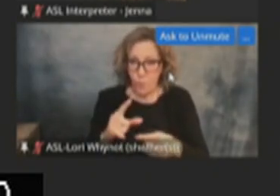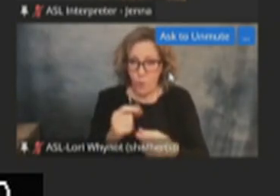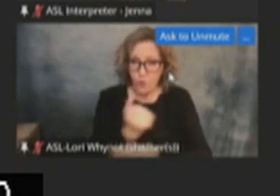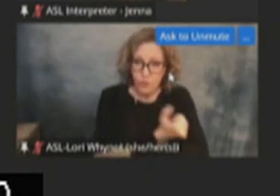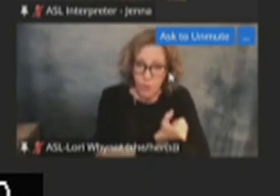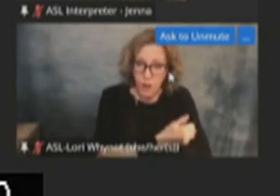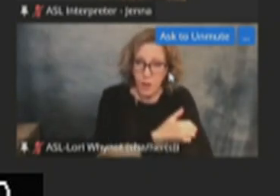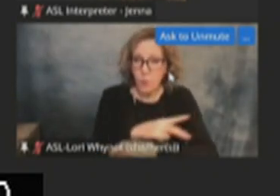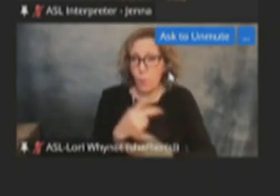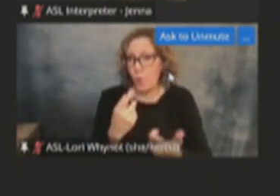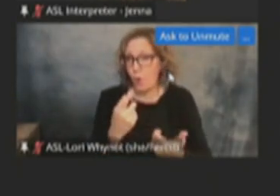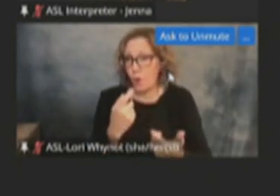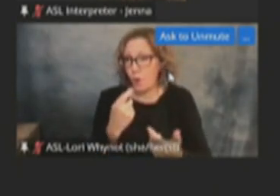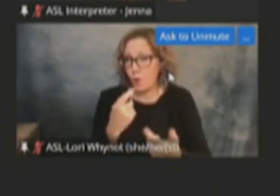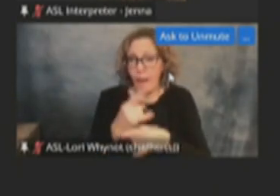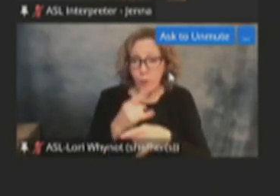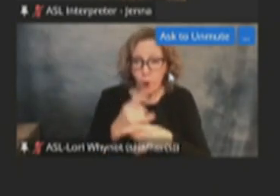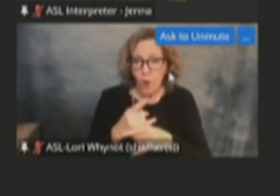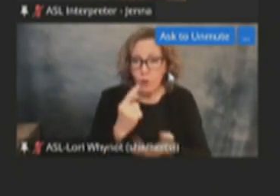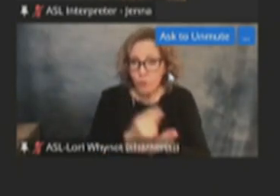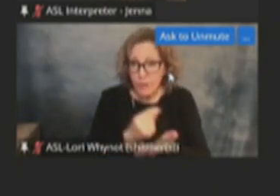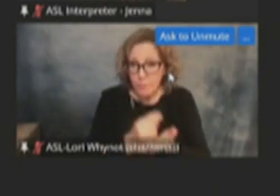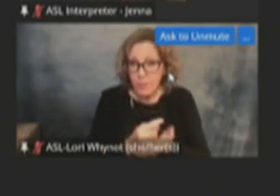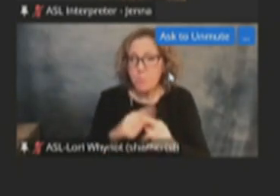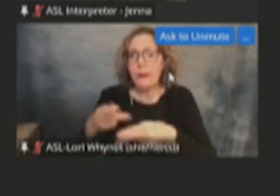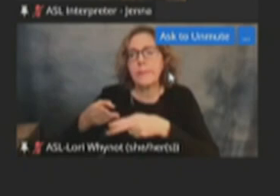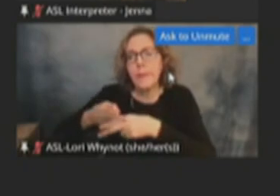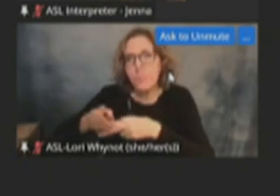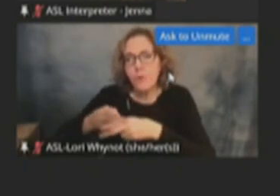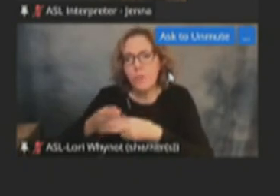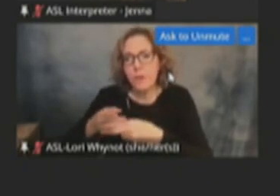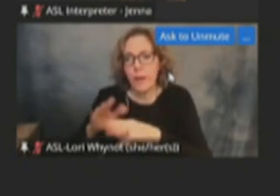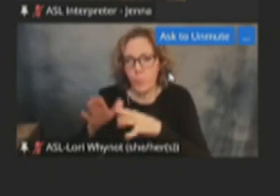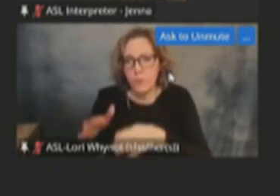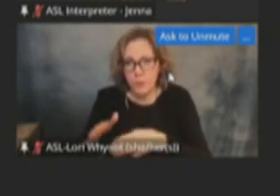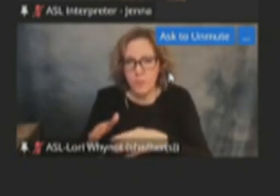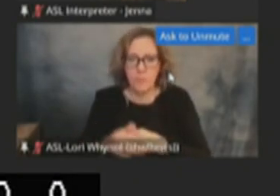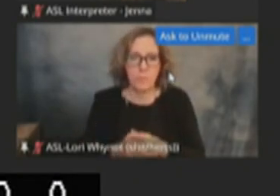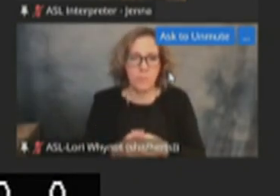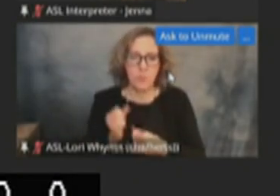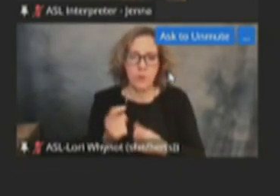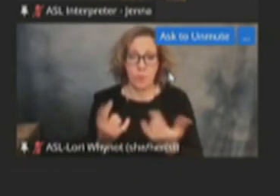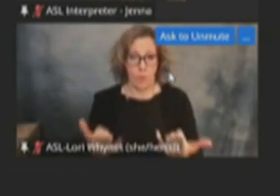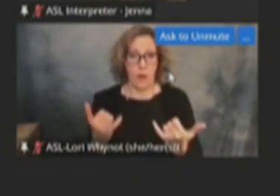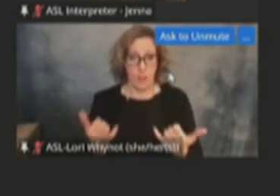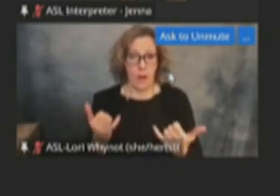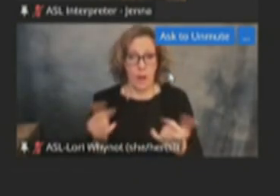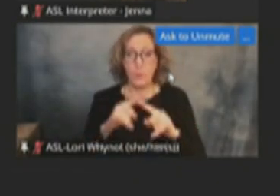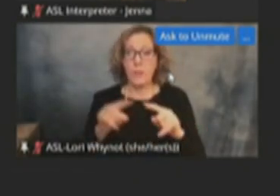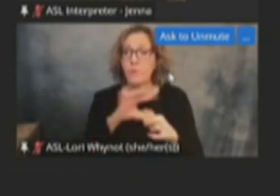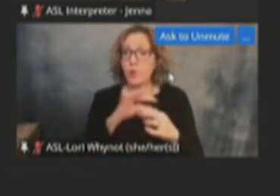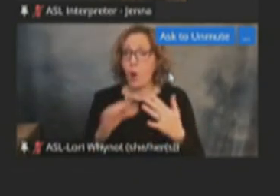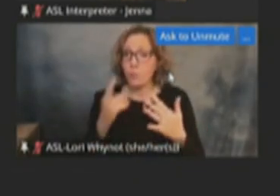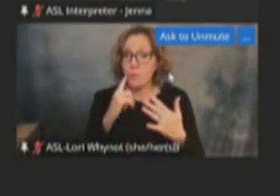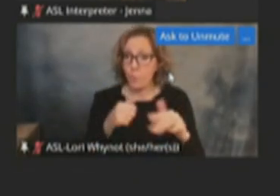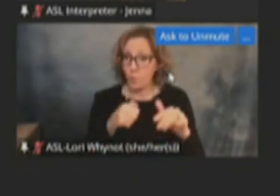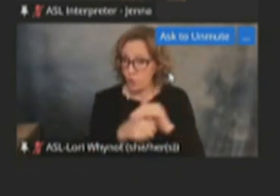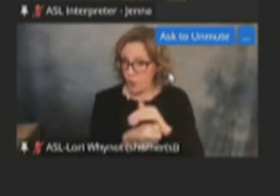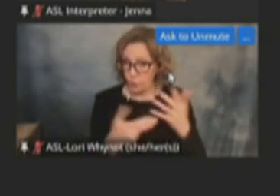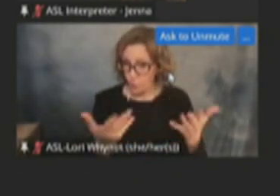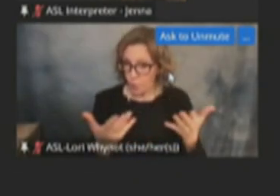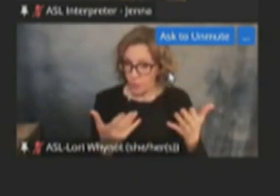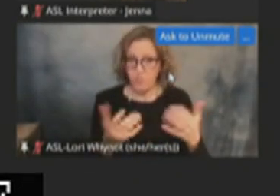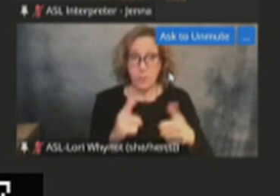safe environment, and we're thrilled with her efforts. The housing options that are available currently are the Southampton Street Shelter, the